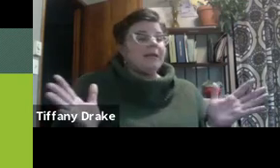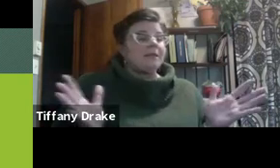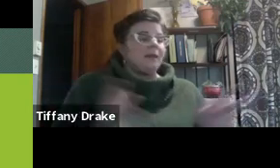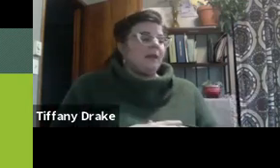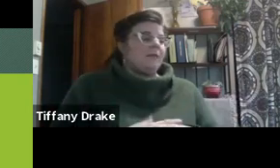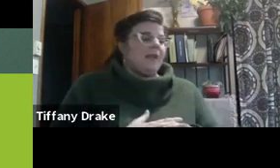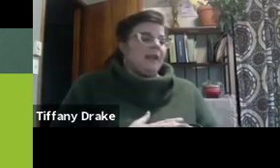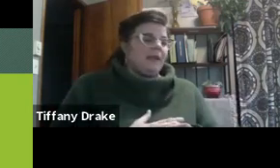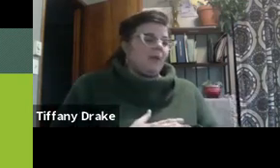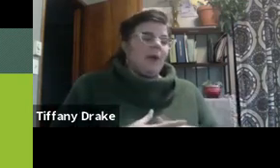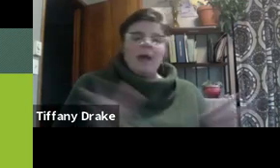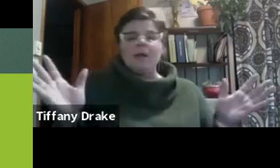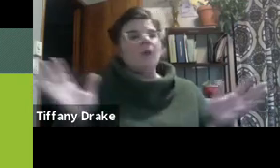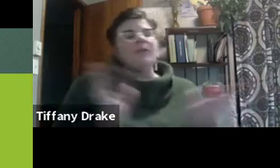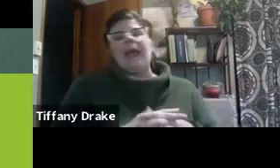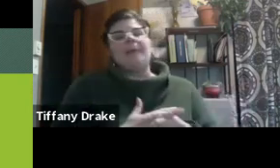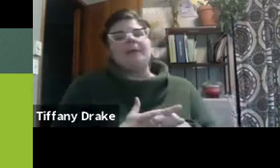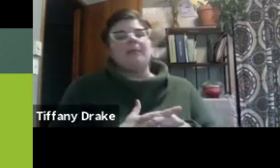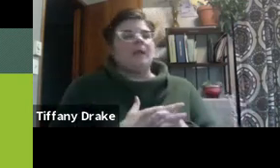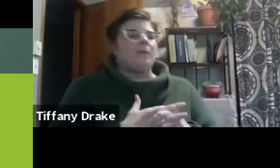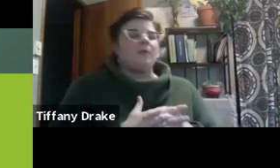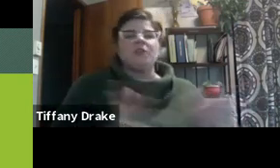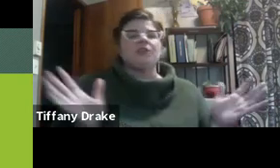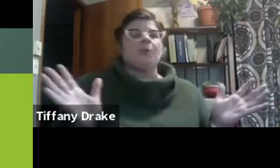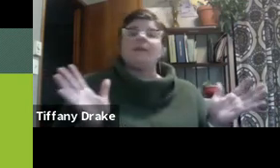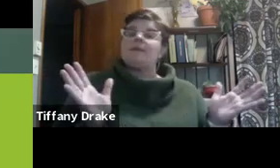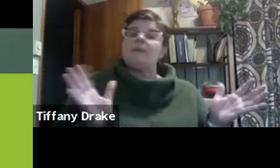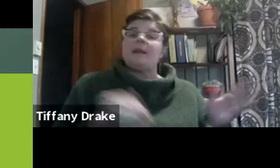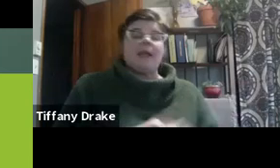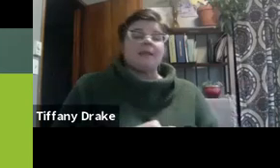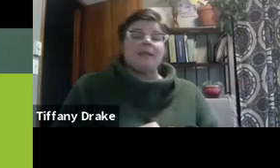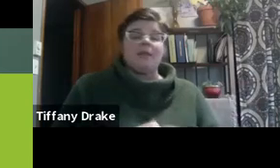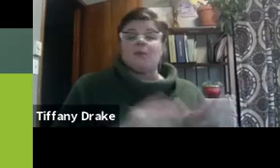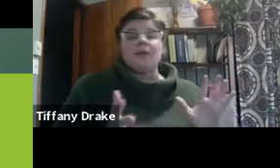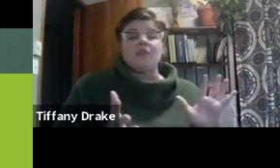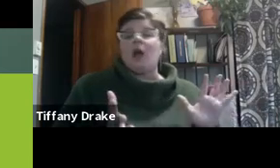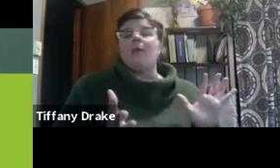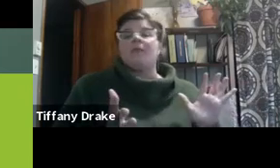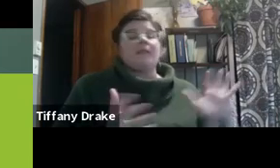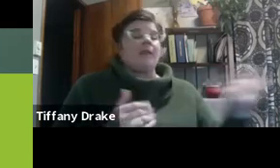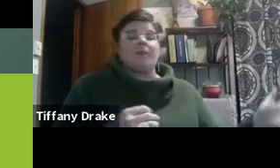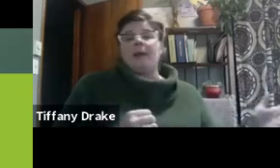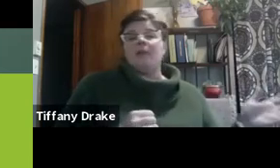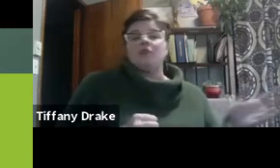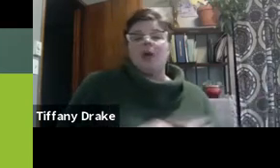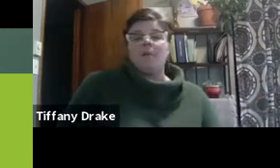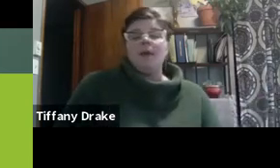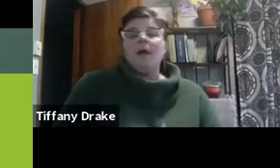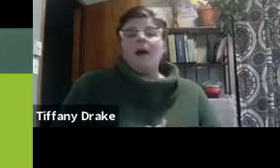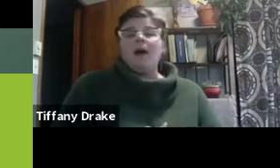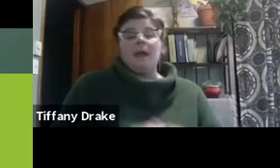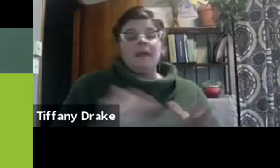deny it, if they say, well, it only happened because we were just so busy because I had to take three jobs because I lost my other